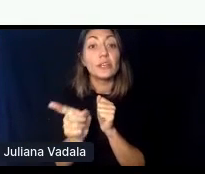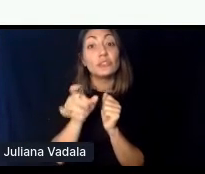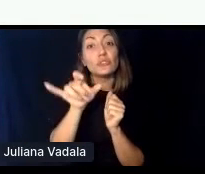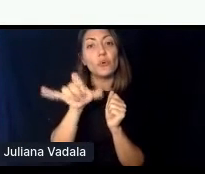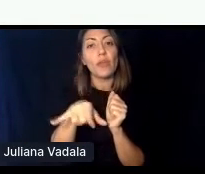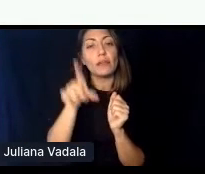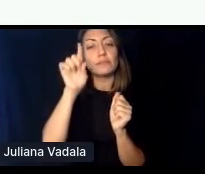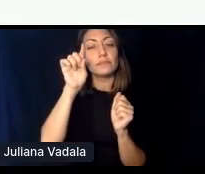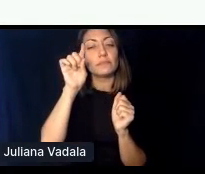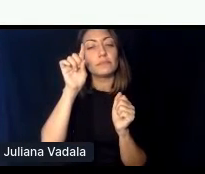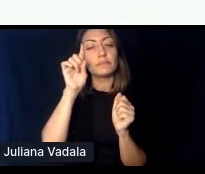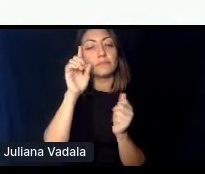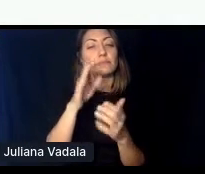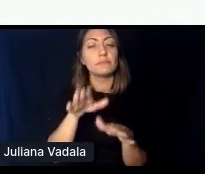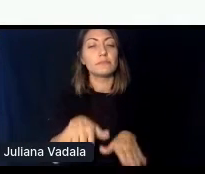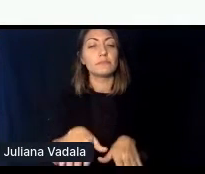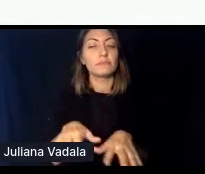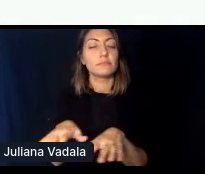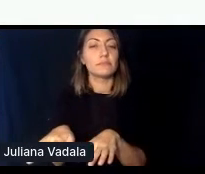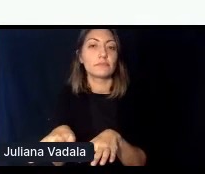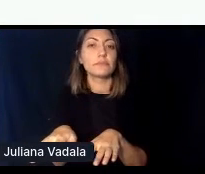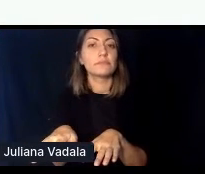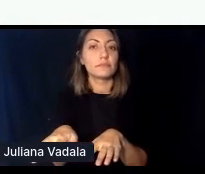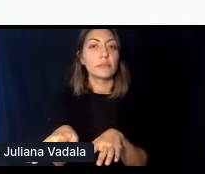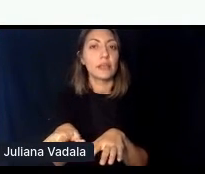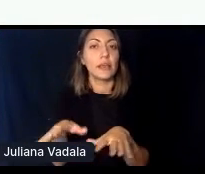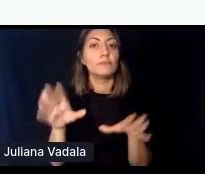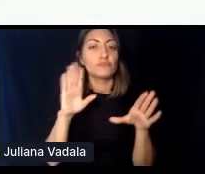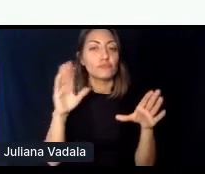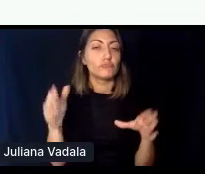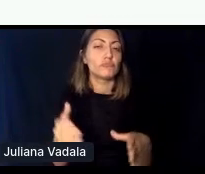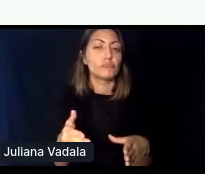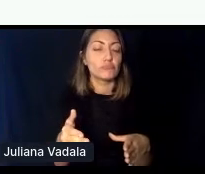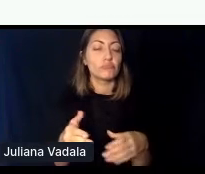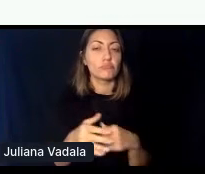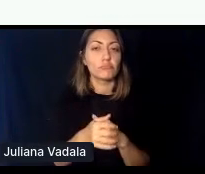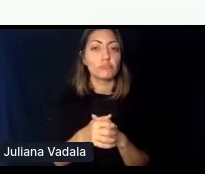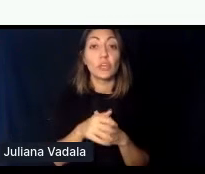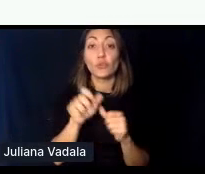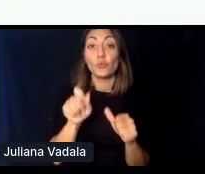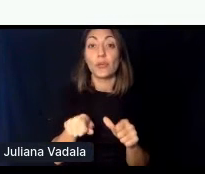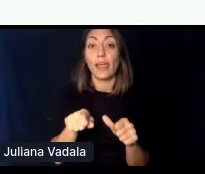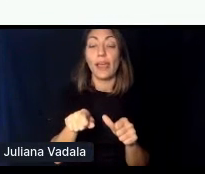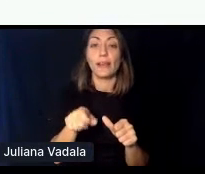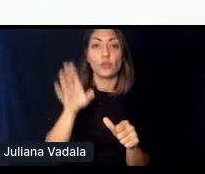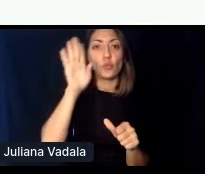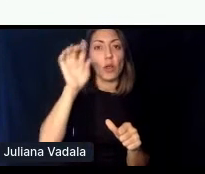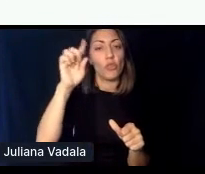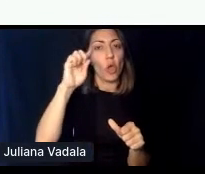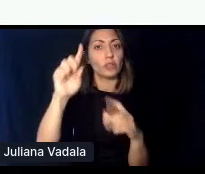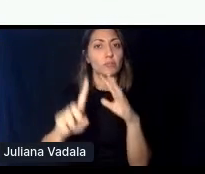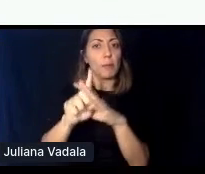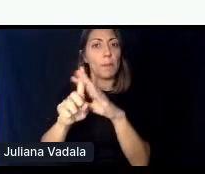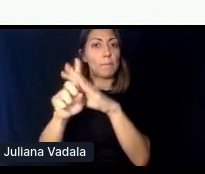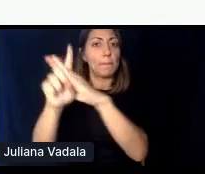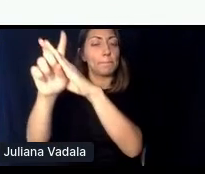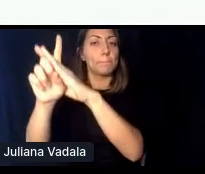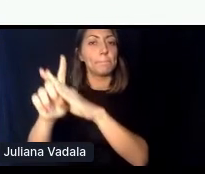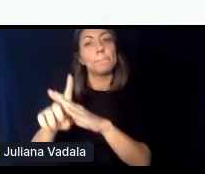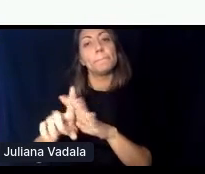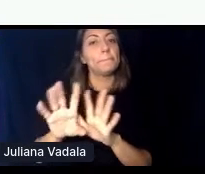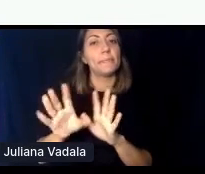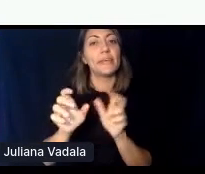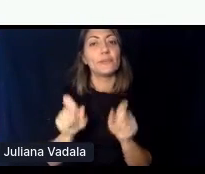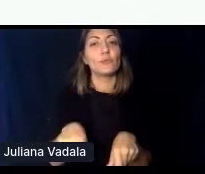your thoughts from what's going on in your body. Okay, so please bear with me,